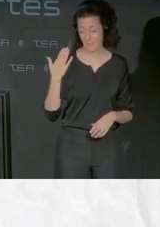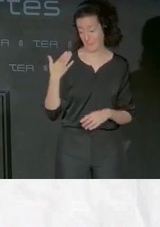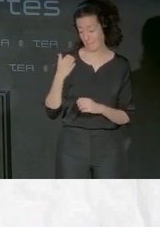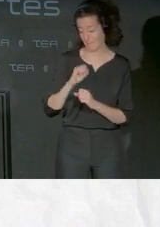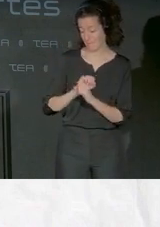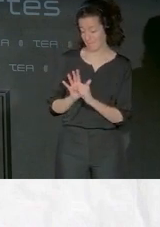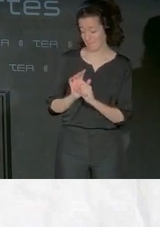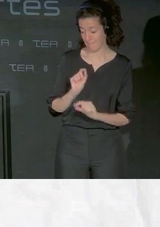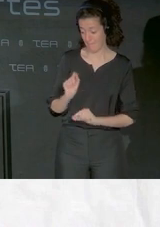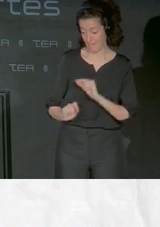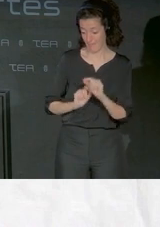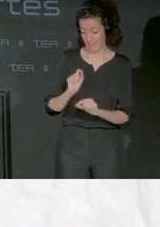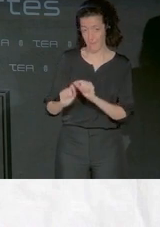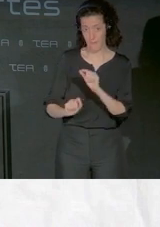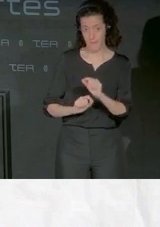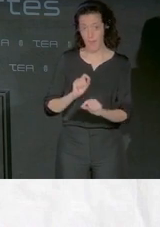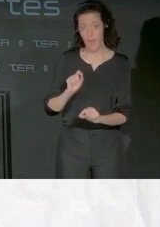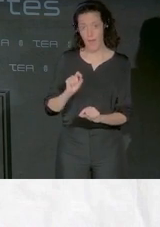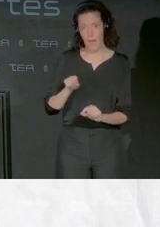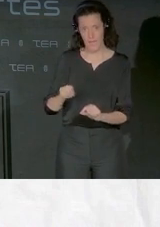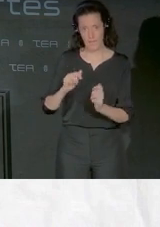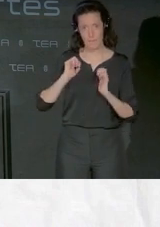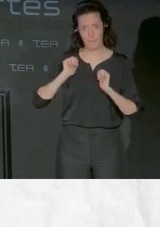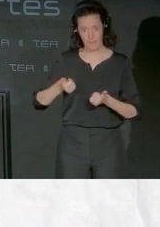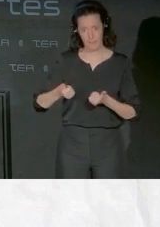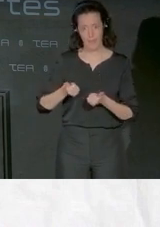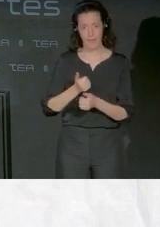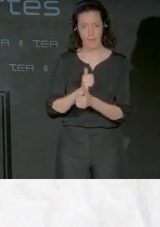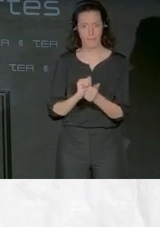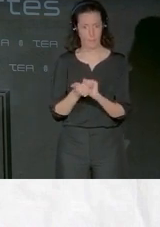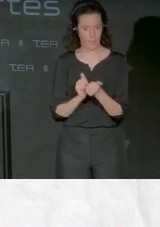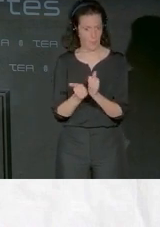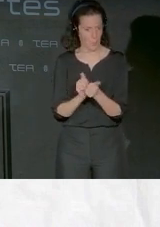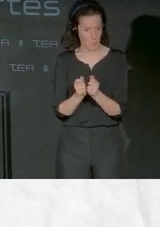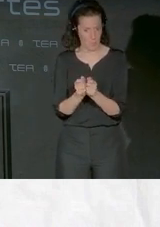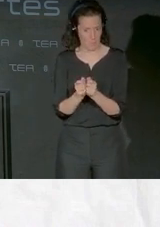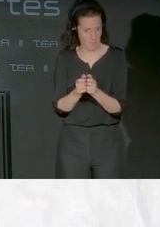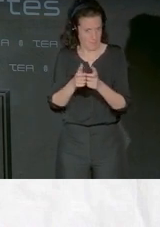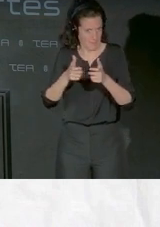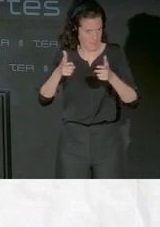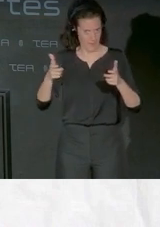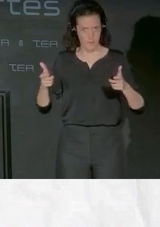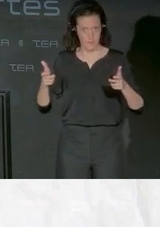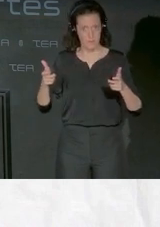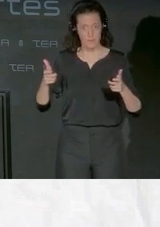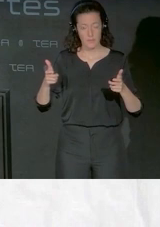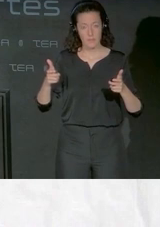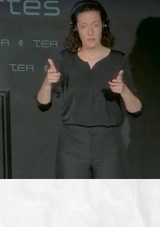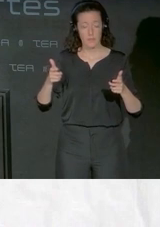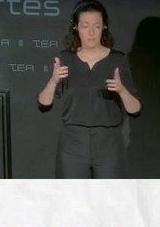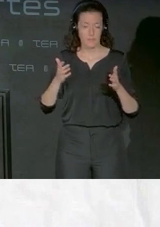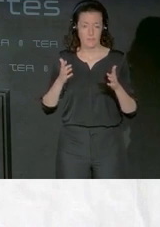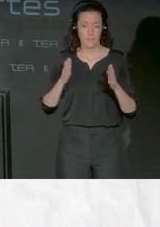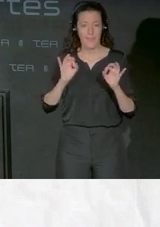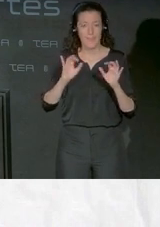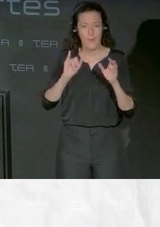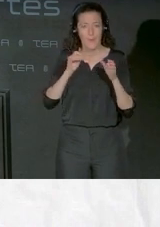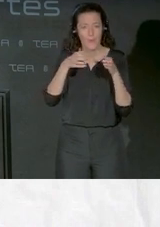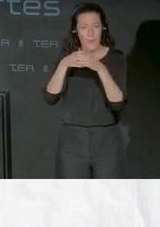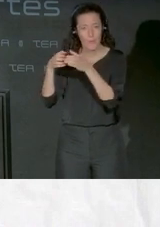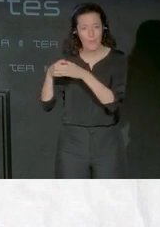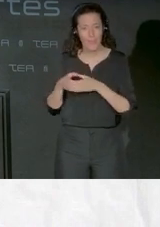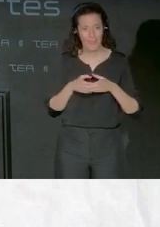online gaming. In fact, there were already gamer communities, but the fact that people were stuck at home certainly sort